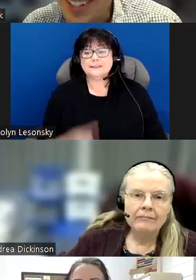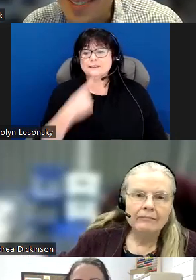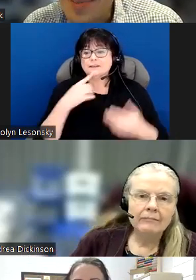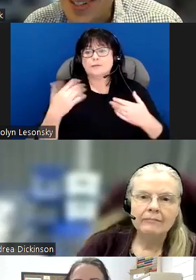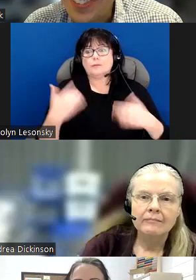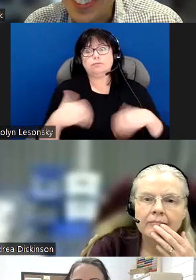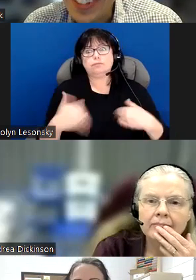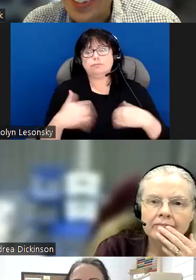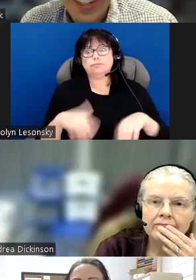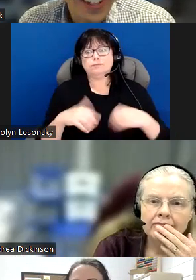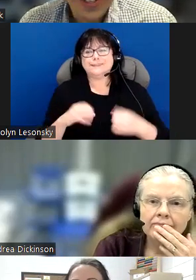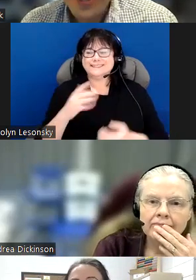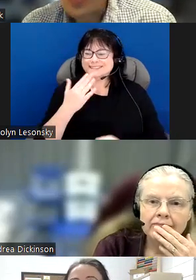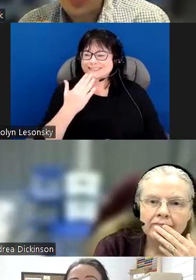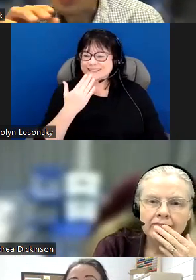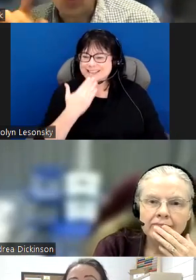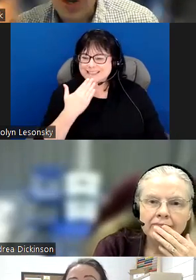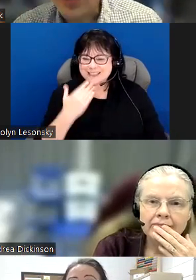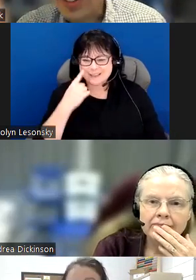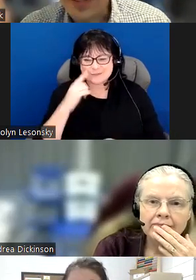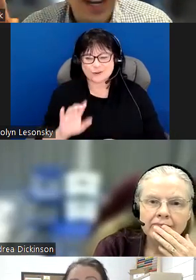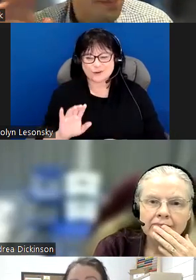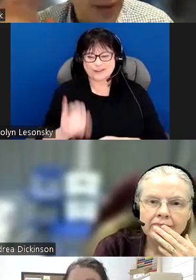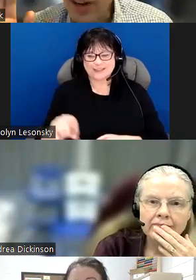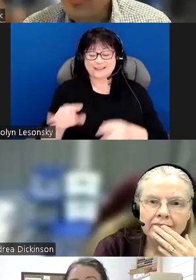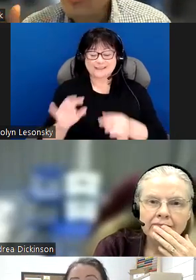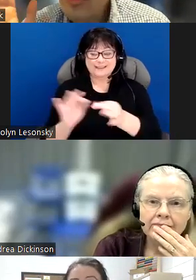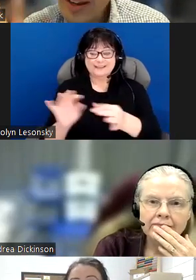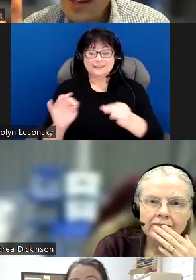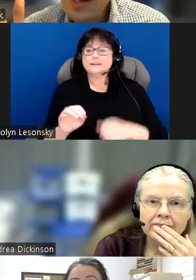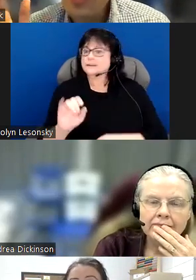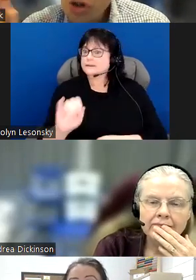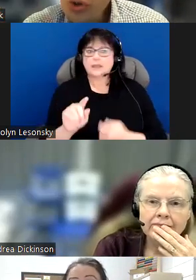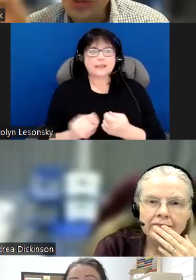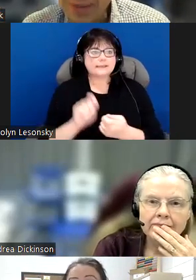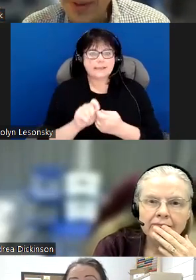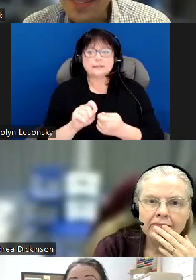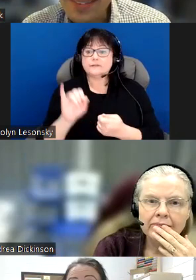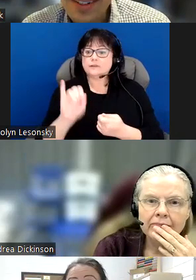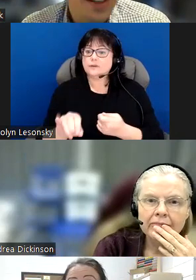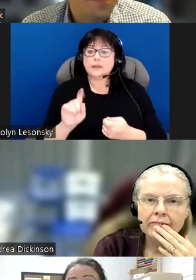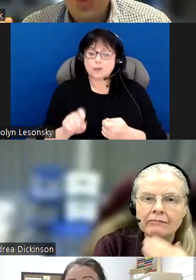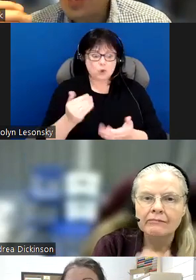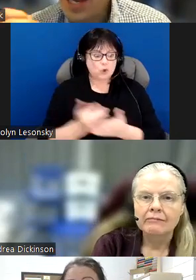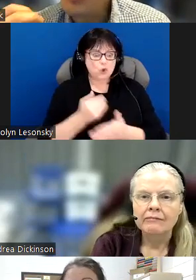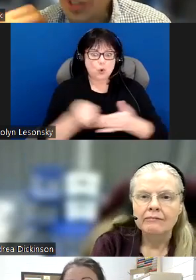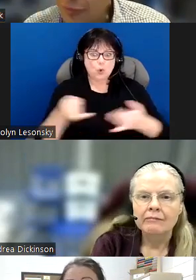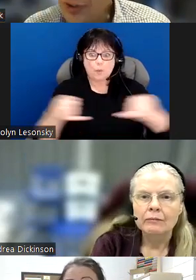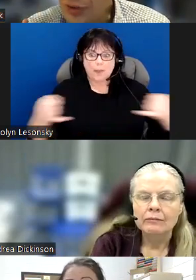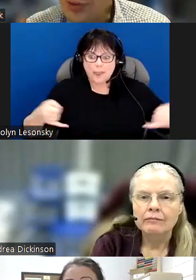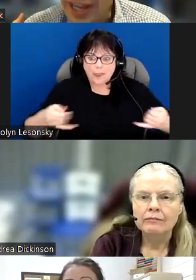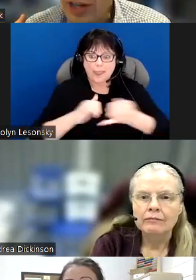thank you for that, Vahisa. And one, you've identified bang on setting new limits,